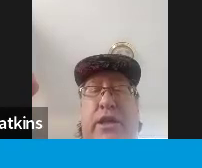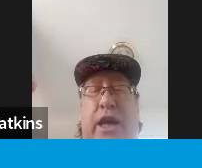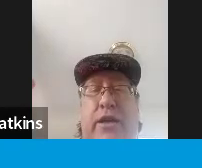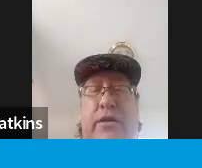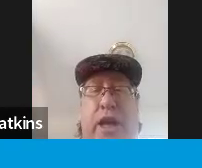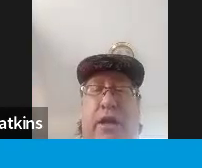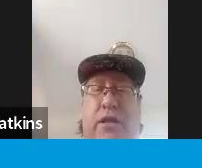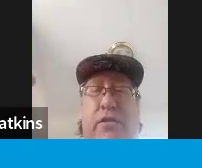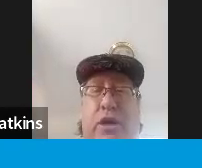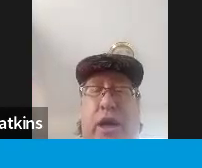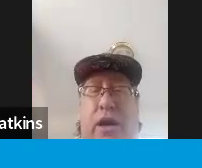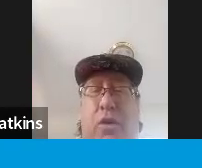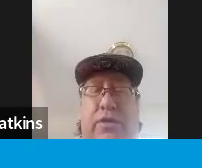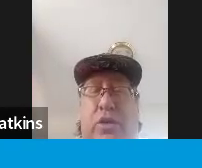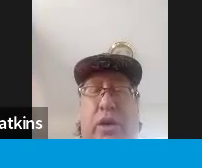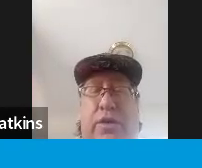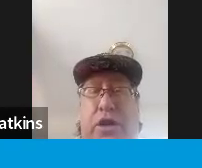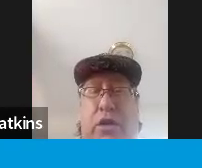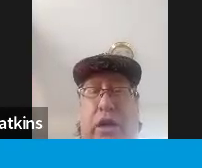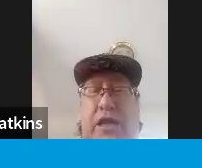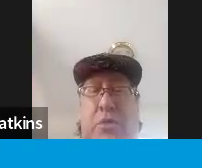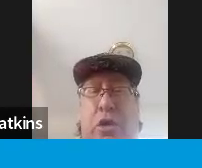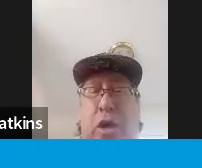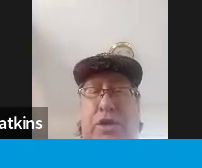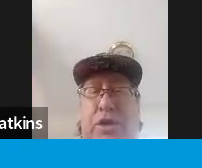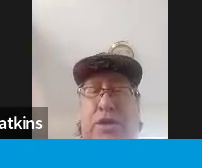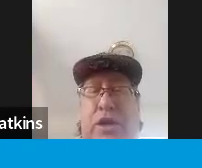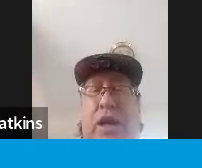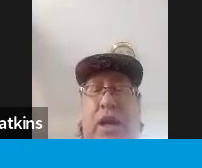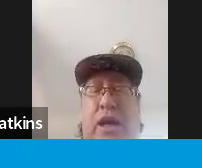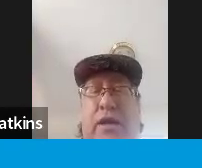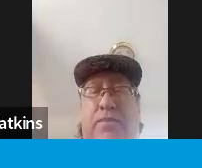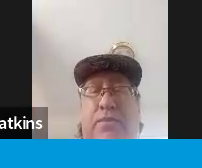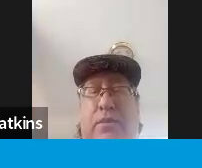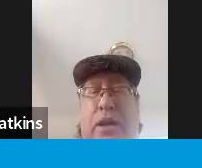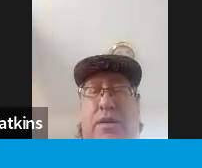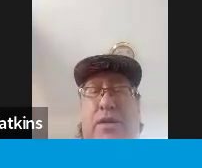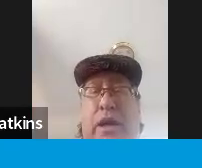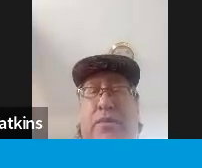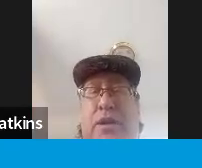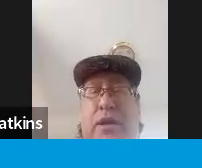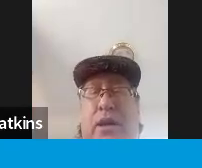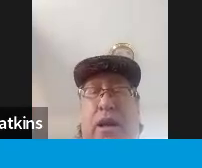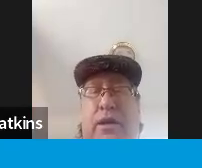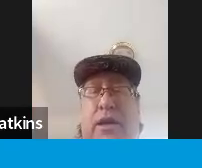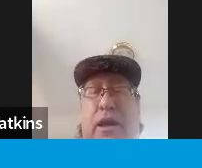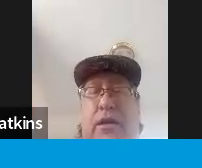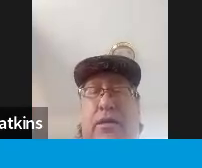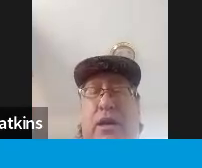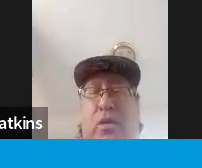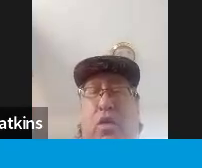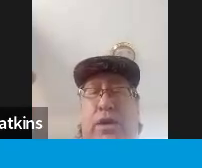can say yay or nay or whatever we feel, or ask more questions. And because like I